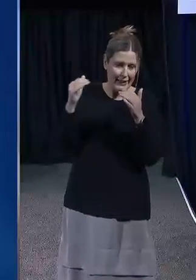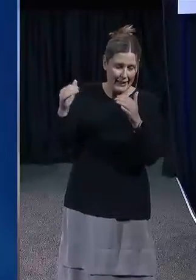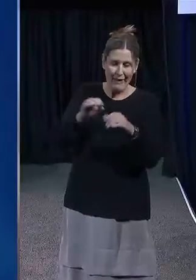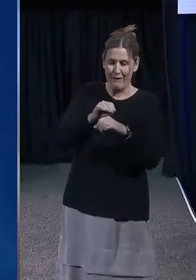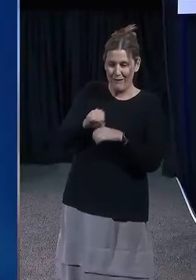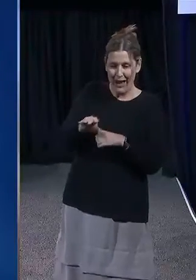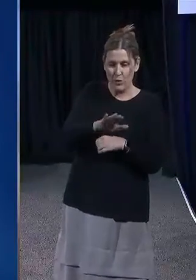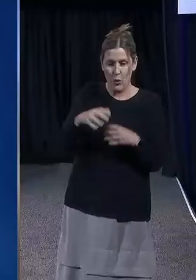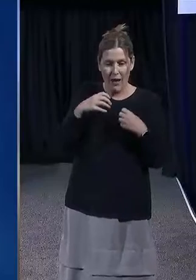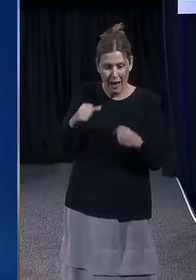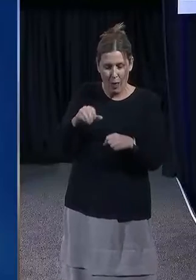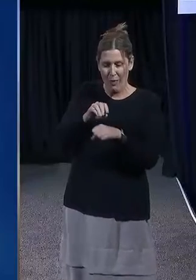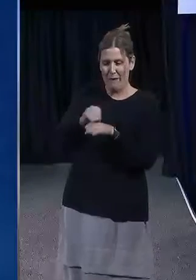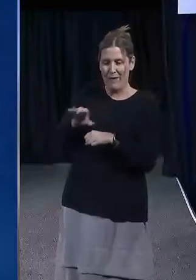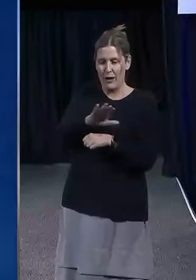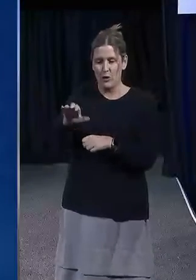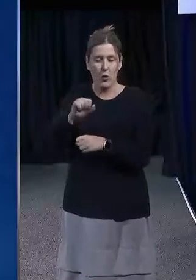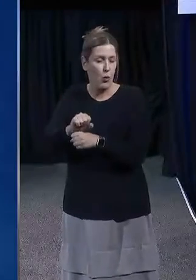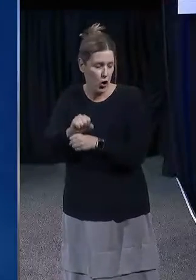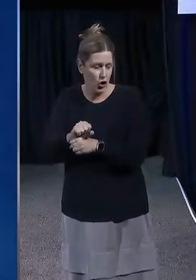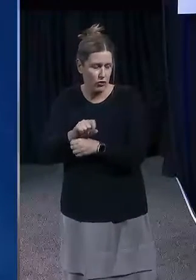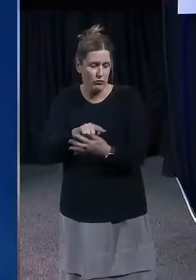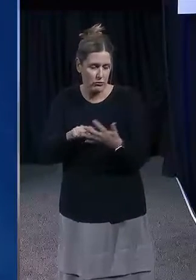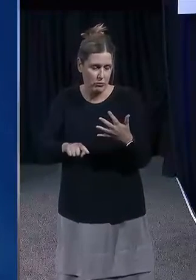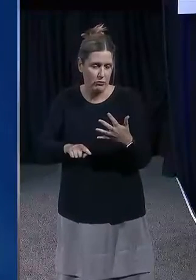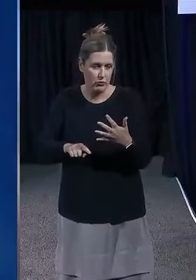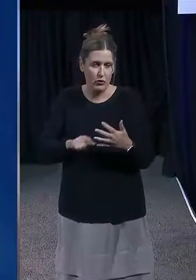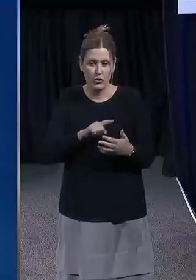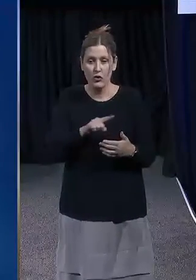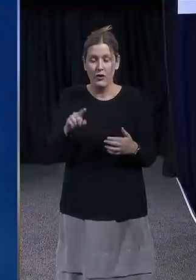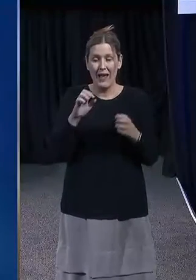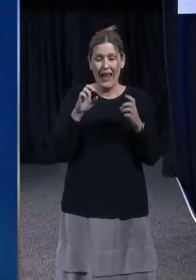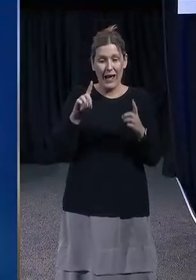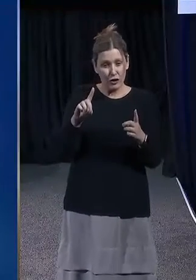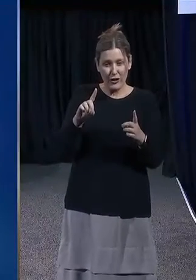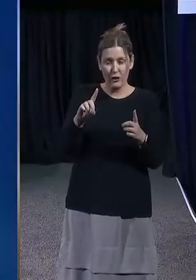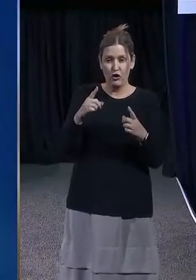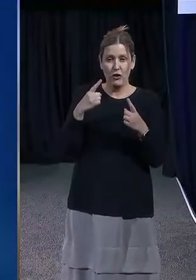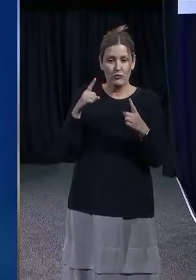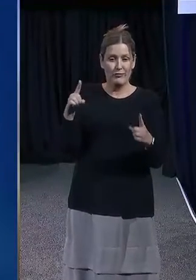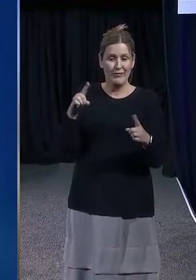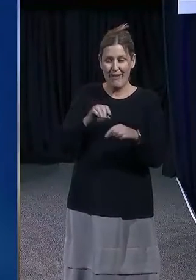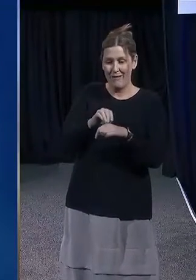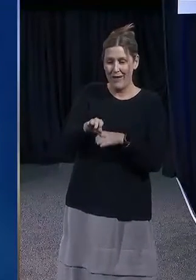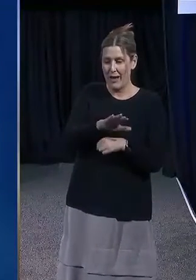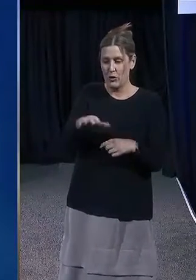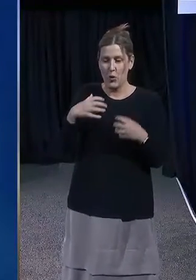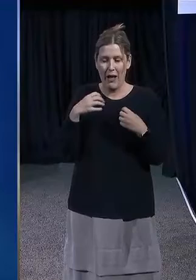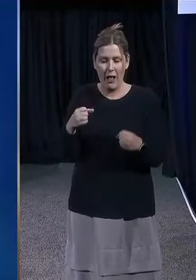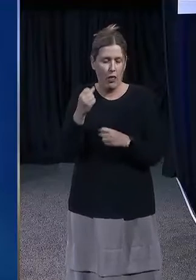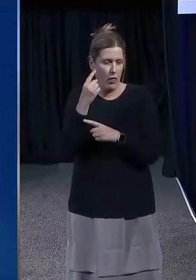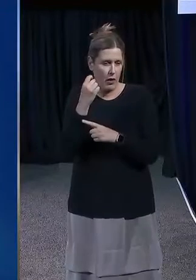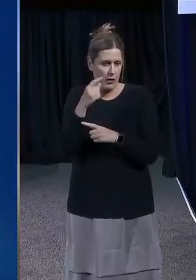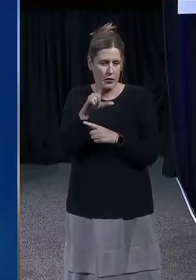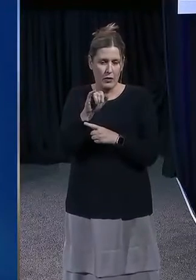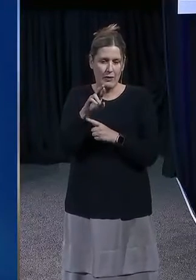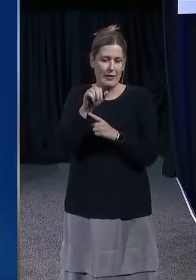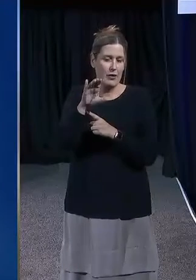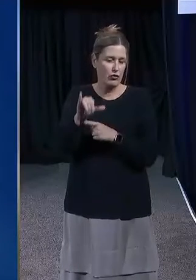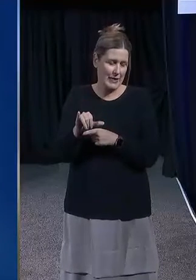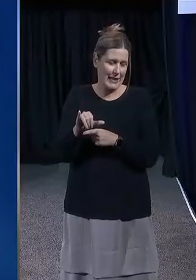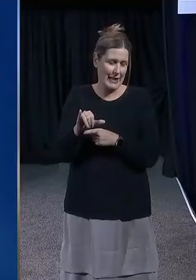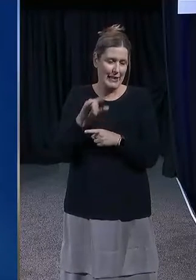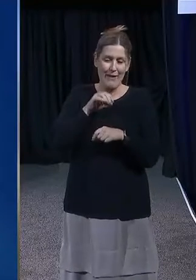outcomes. Lastly, educational attainment affects your health literacy, your health behavior. This is